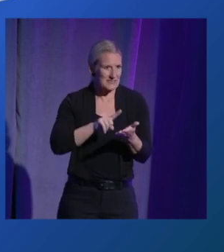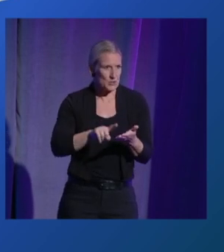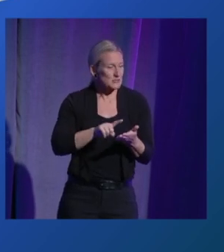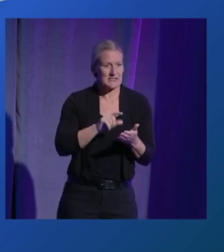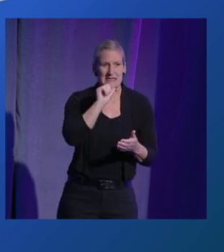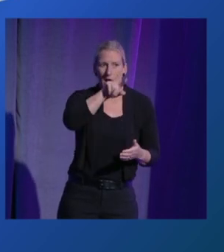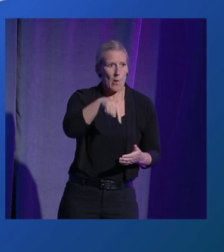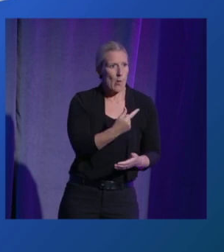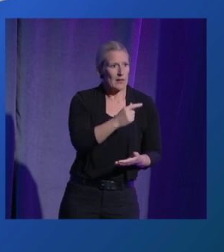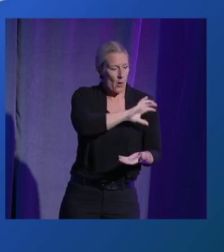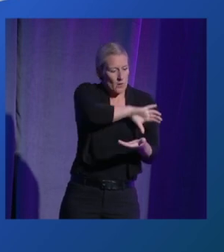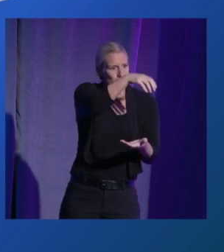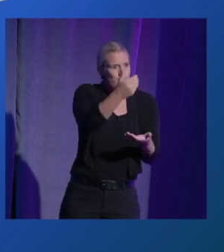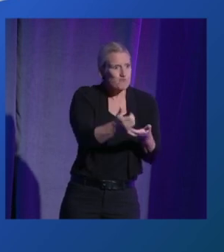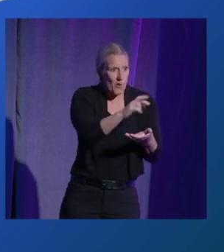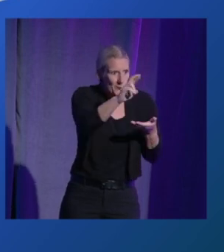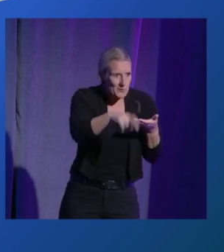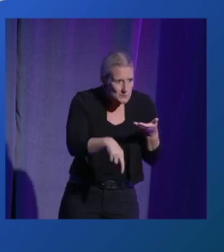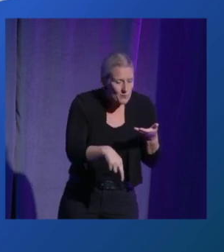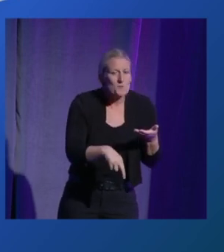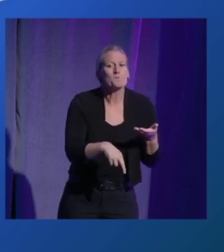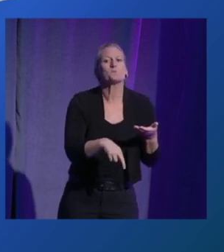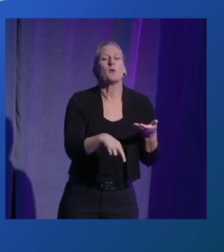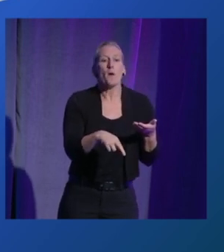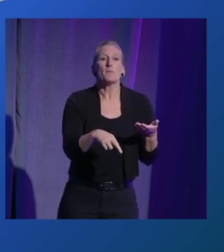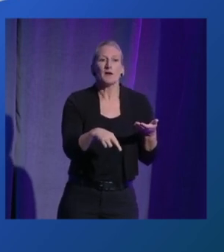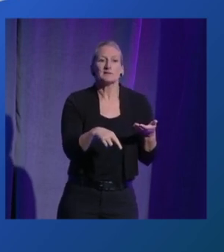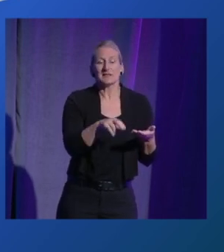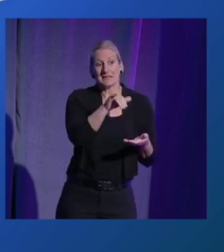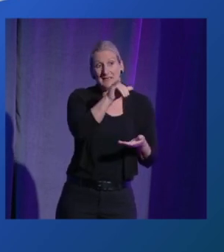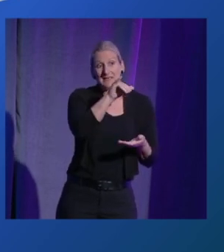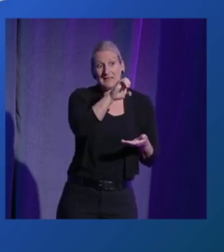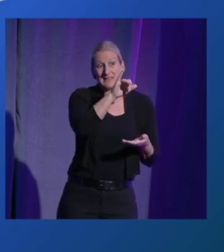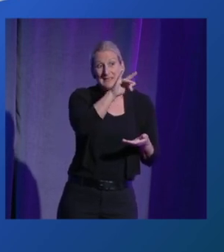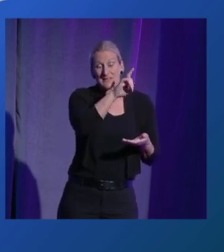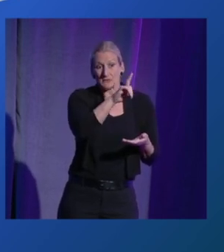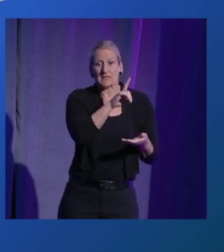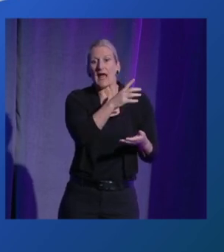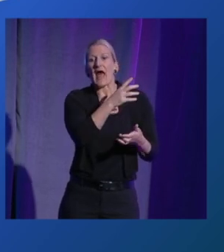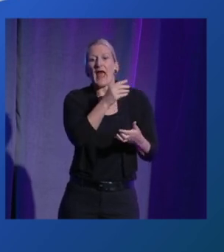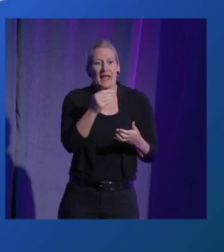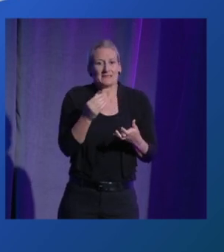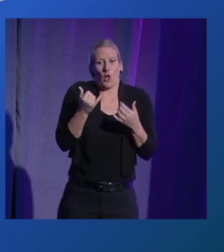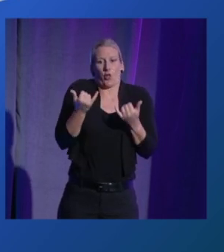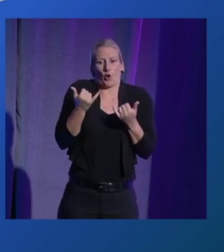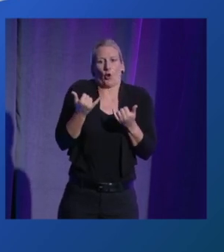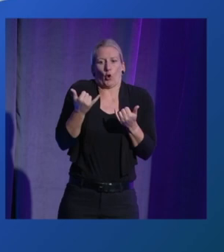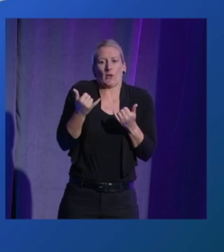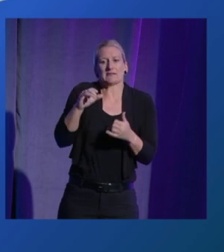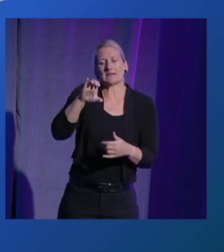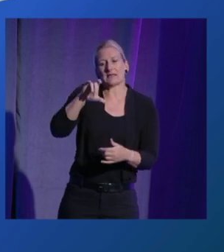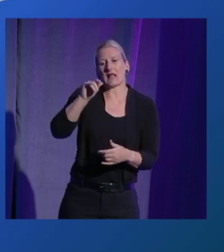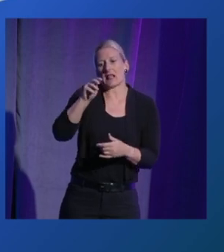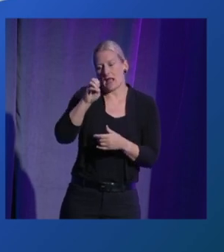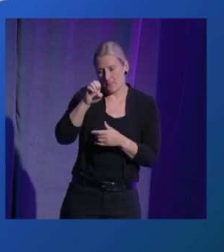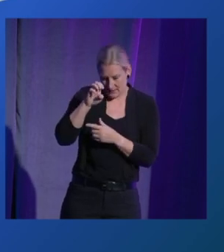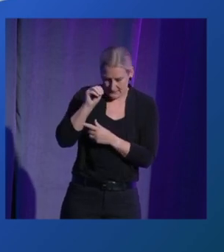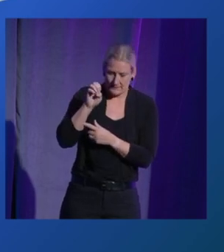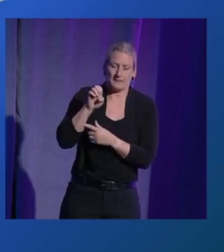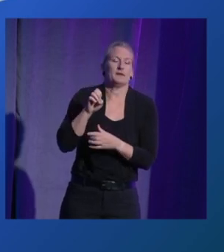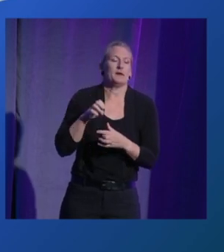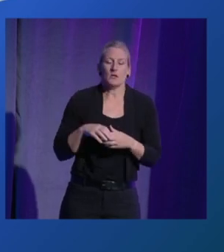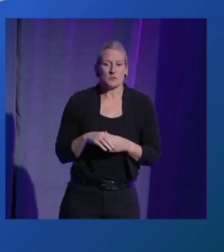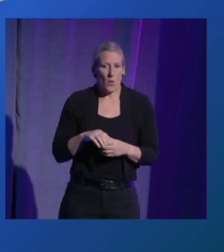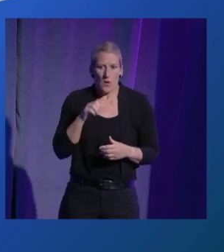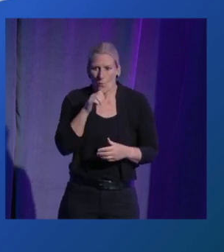yield but in um yield in the current climate resilience is actually what will'll be breeding for we're not going to be necessarily